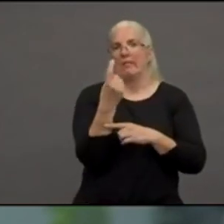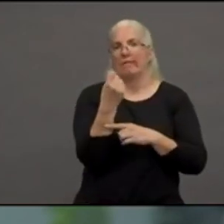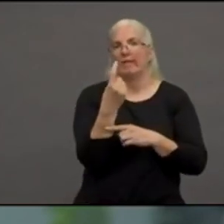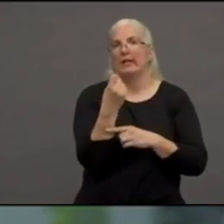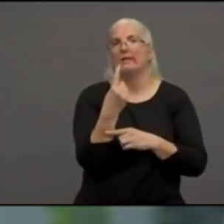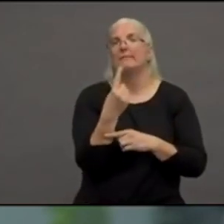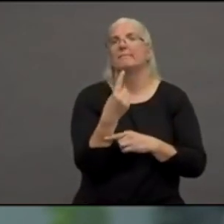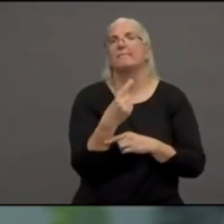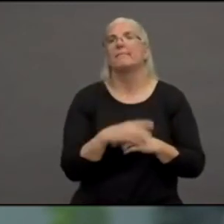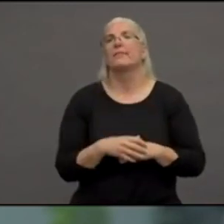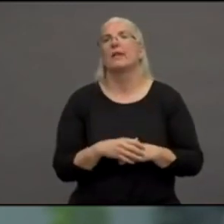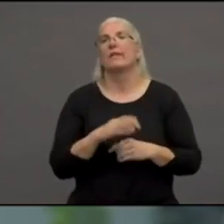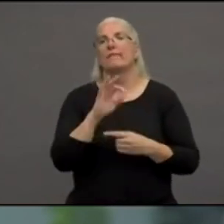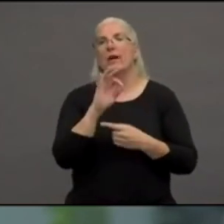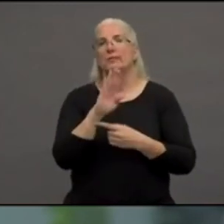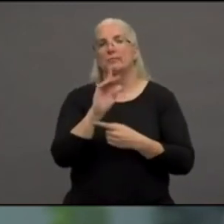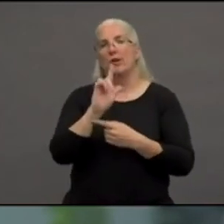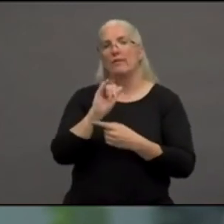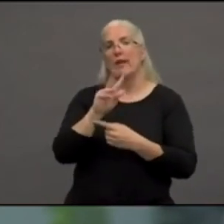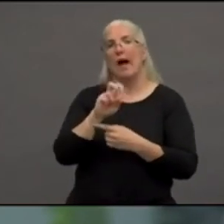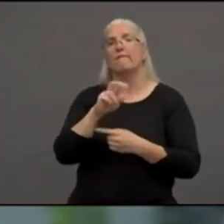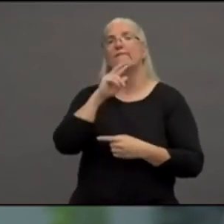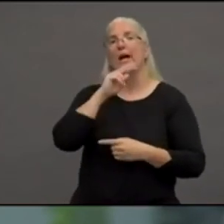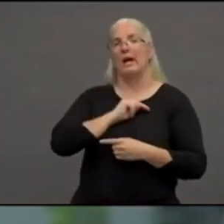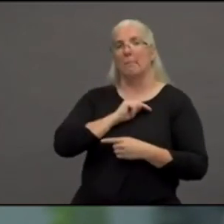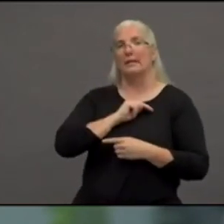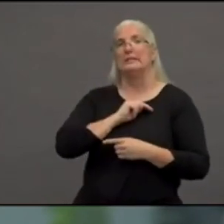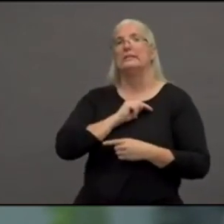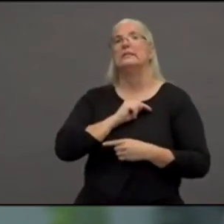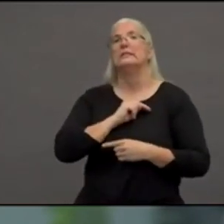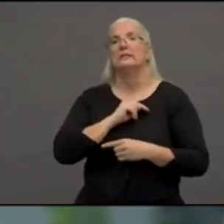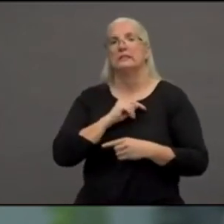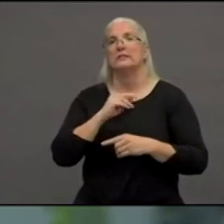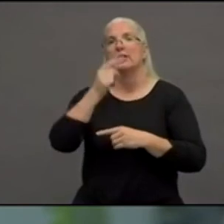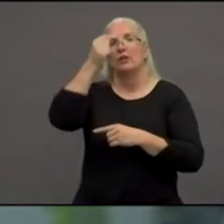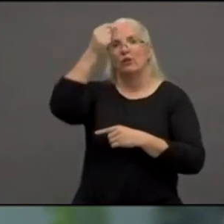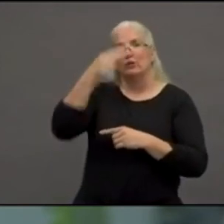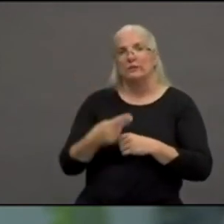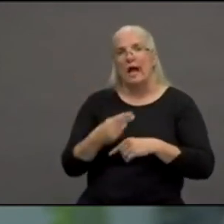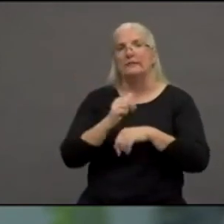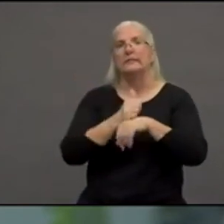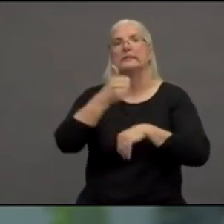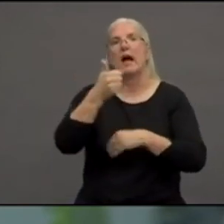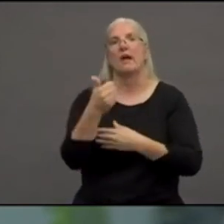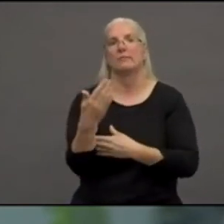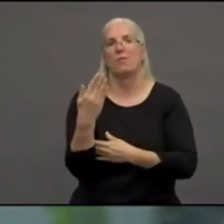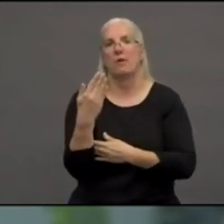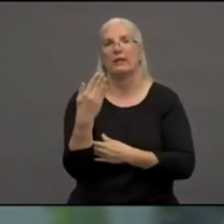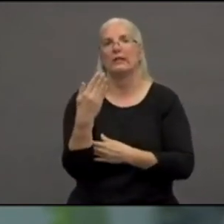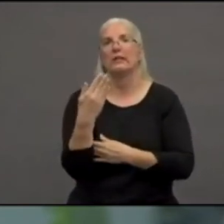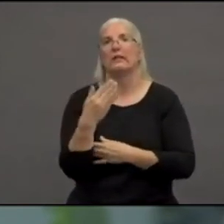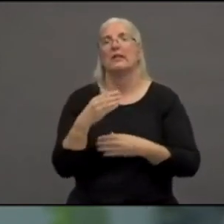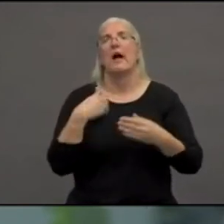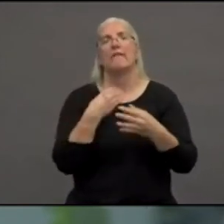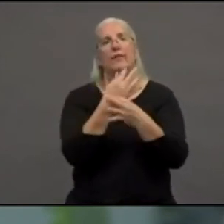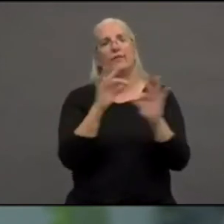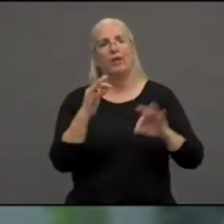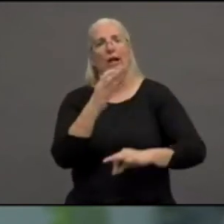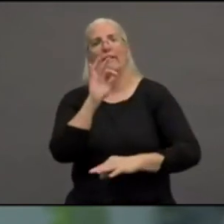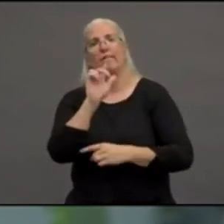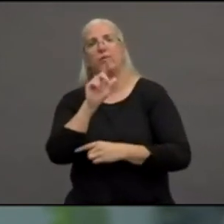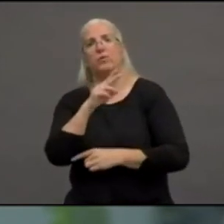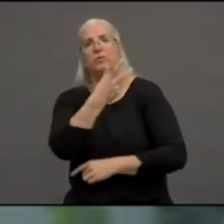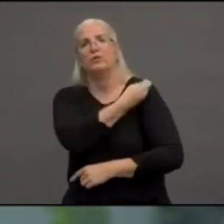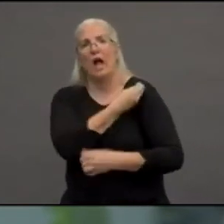have Facebook Live in Vietnamese on Thursdays at 10 a.m. Don't forget, you can get a flu shot this weekend at the